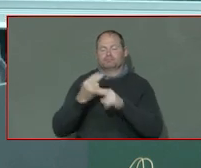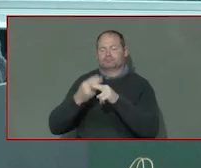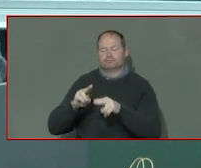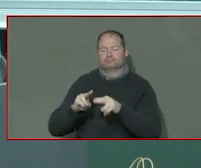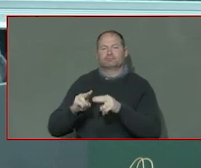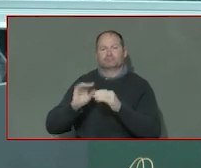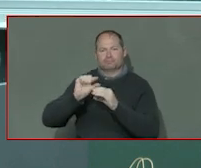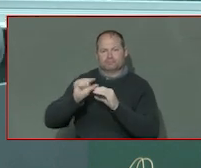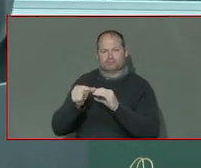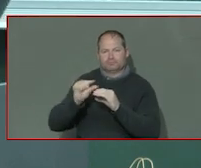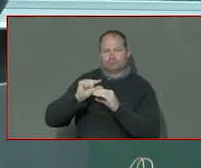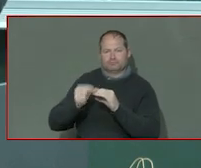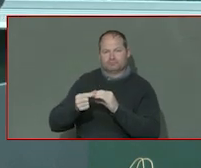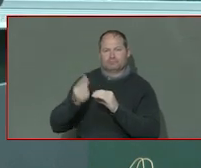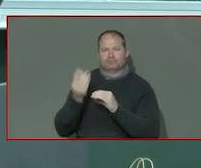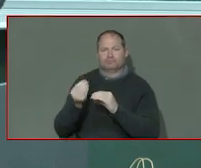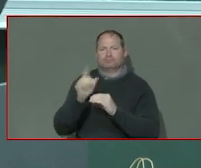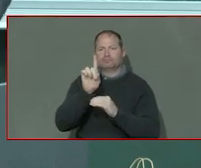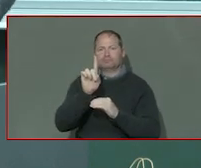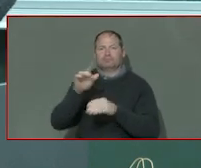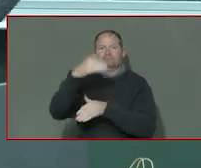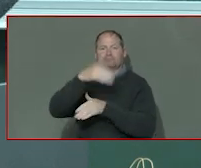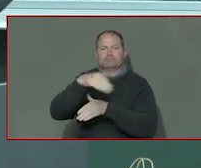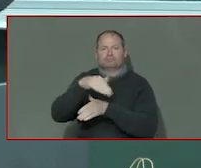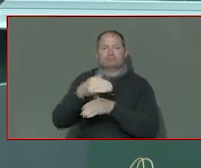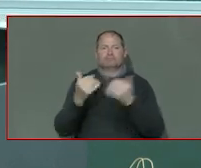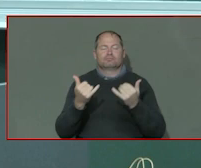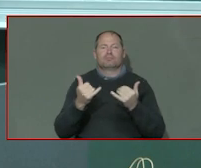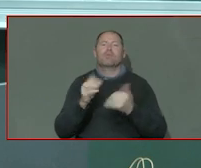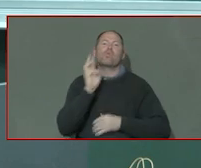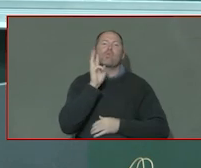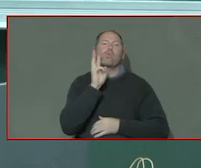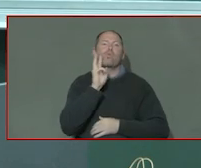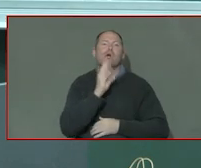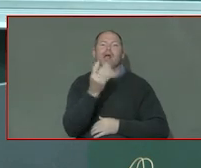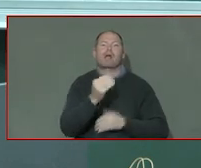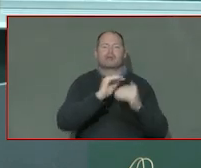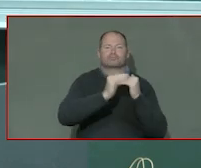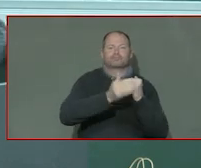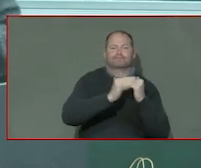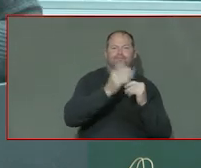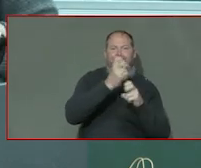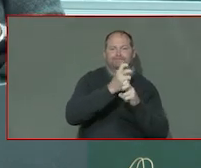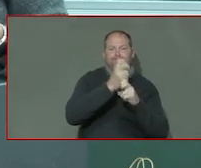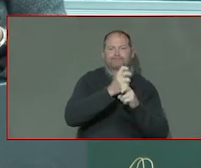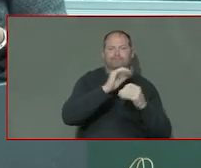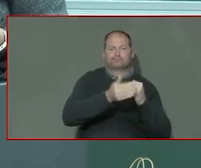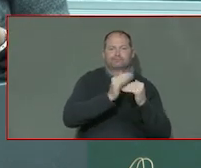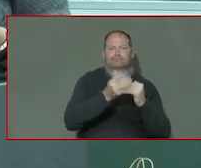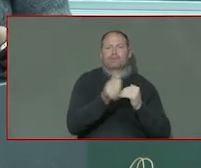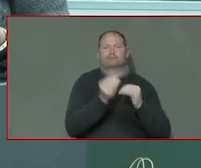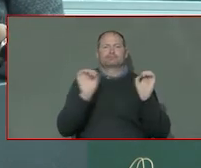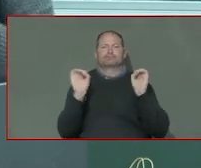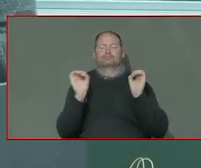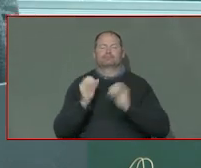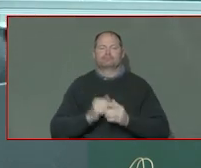the shell. But external fertilization, usually in water, we do not have a shell. You will see there,